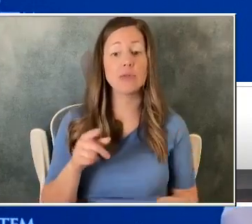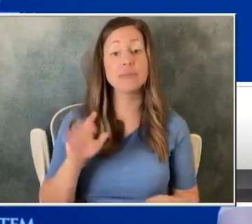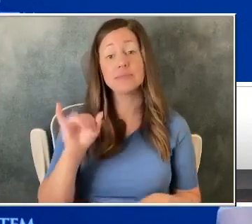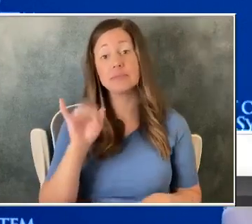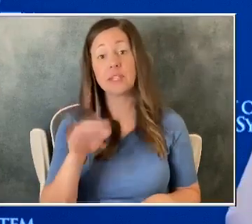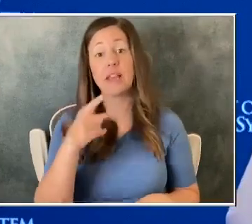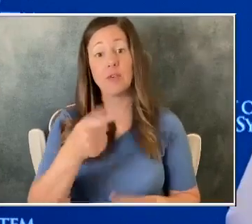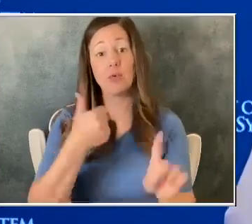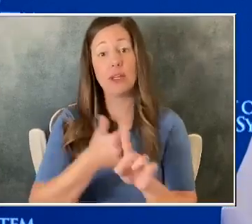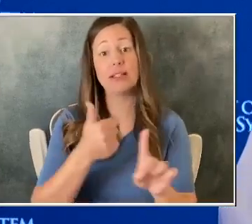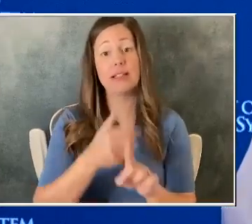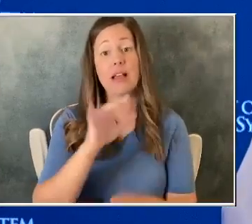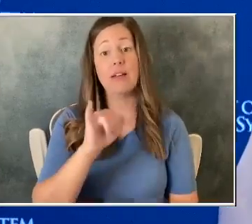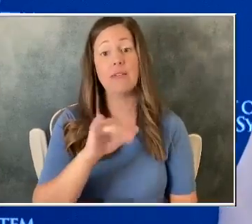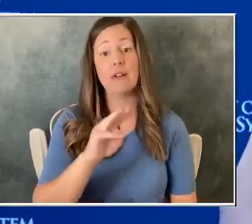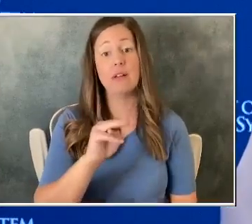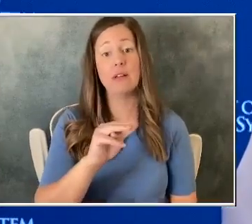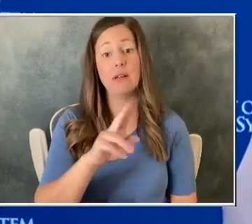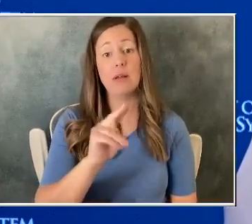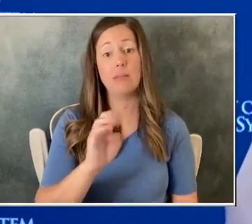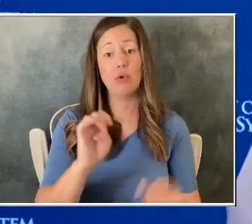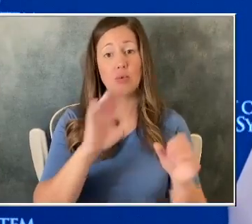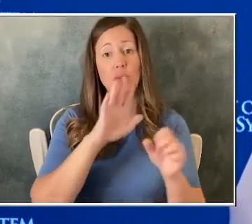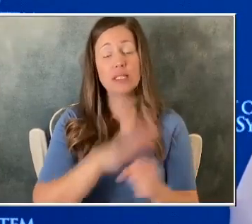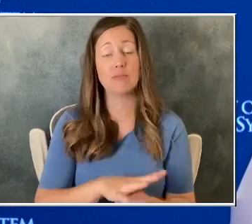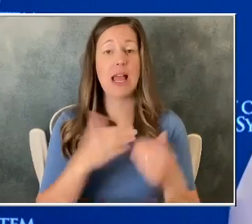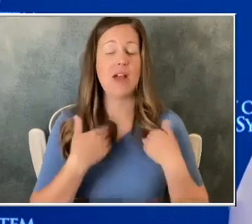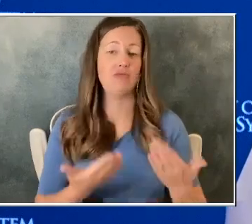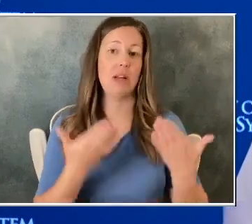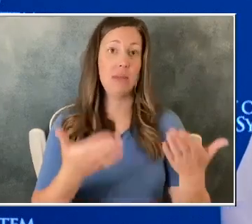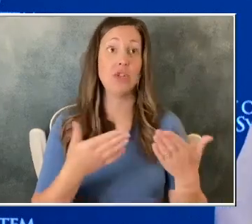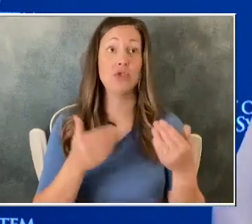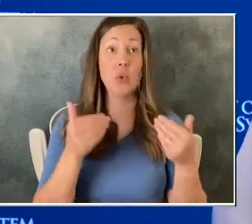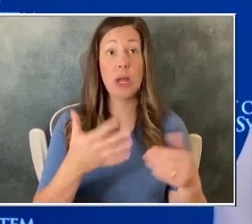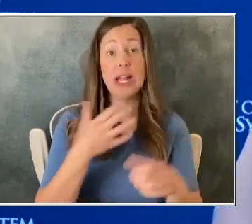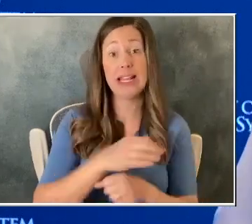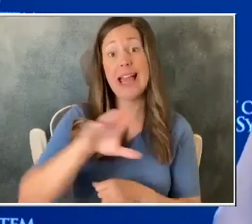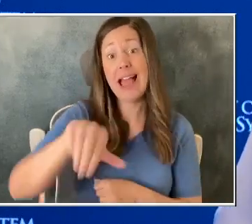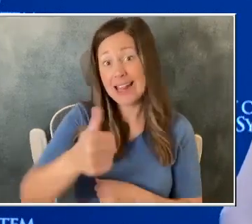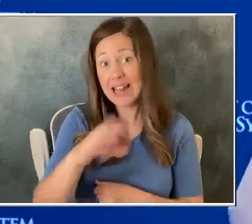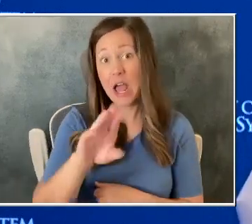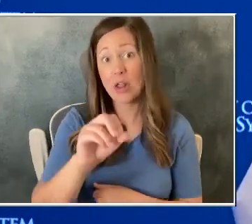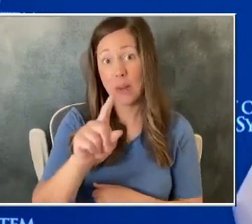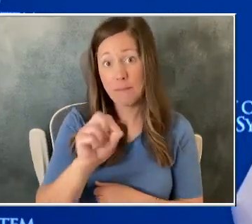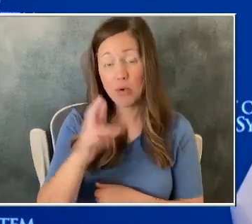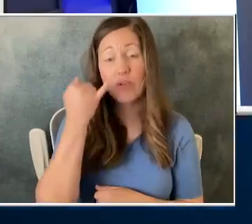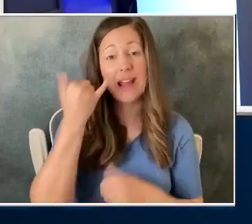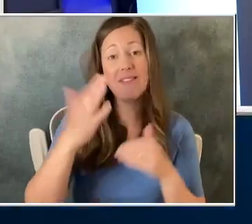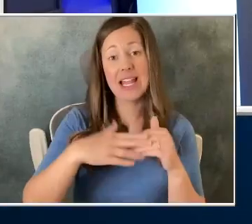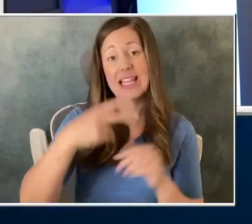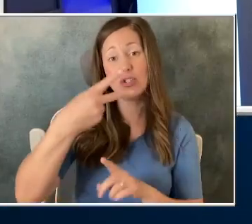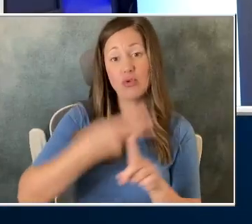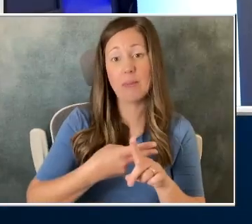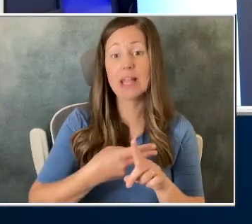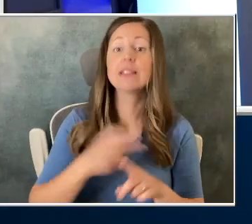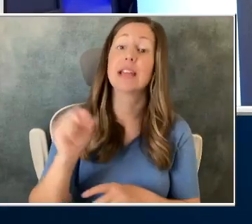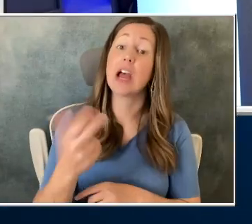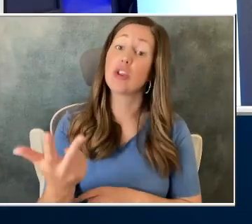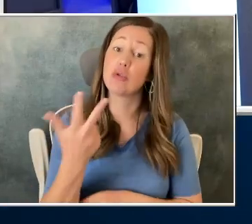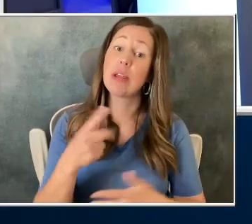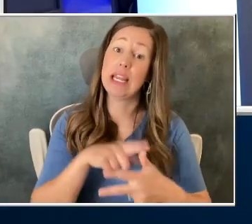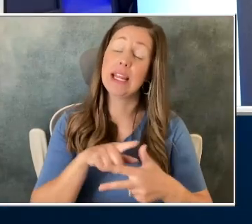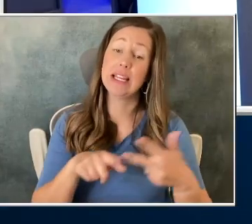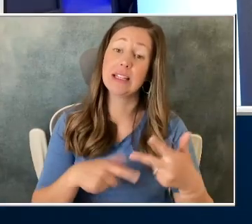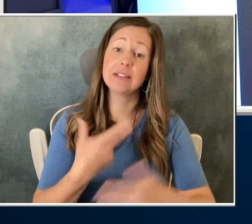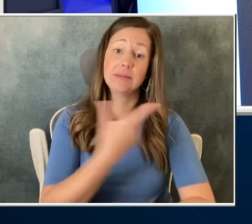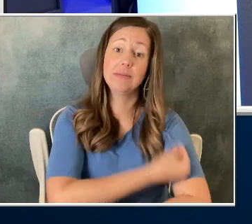or had a recommendation, to get another booster if it's been at least 2 months. Three shots, and they were spread a month